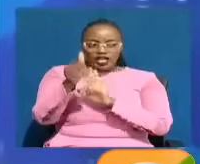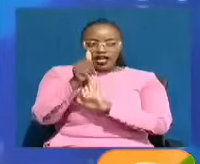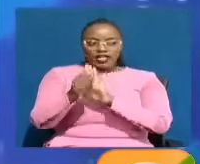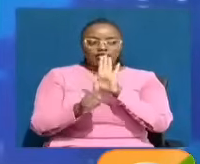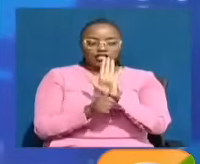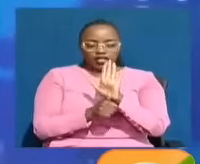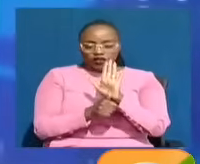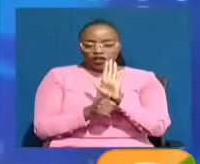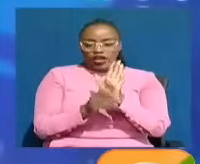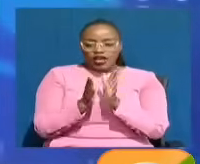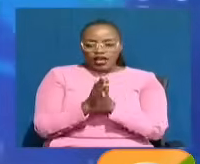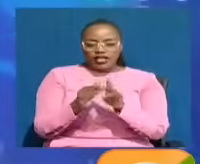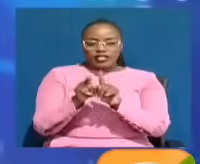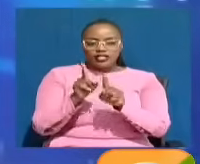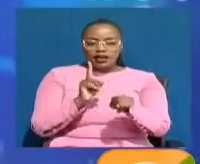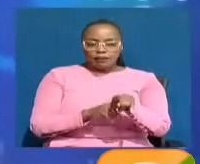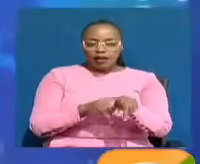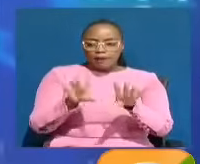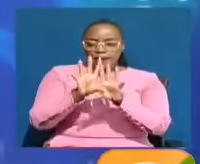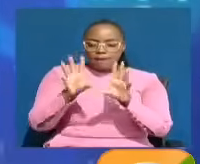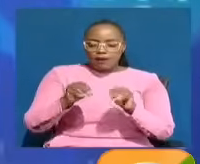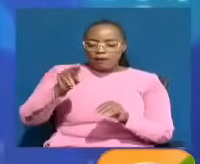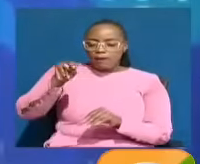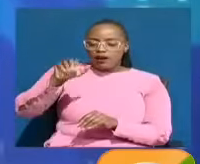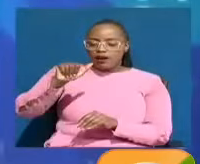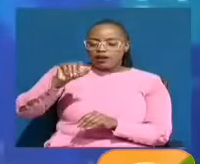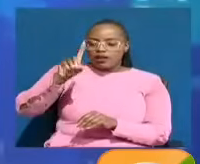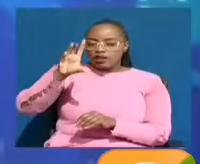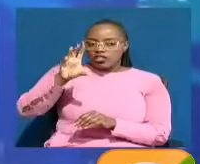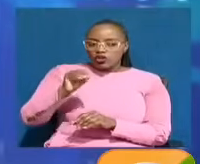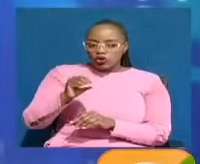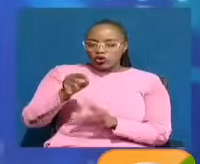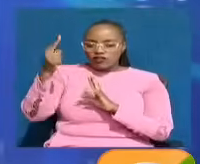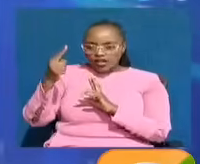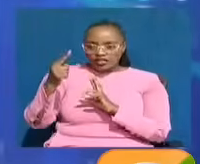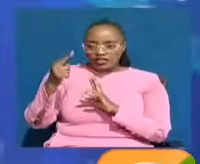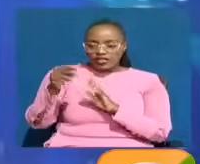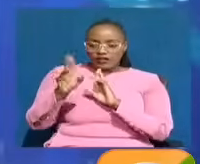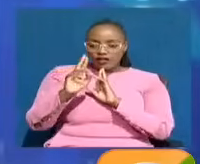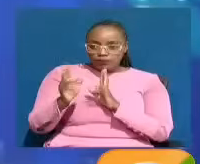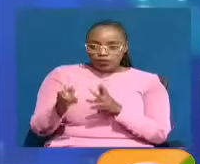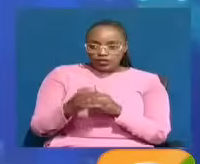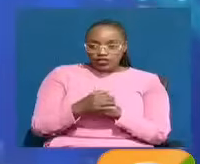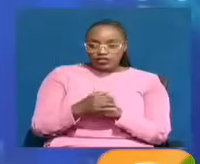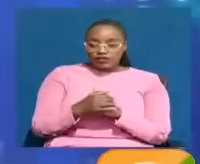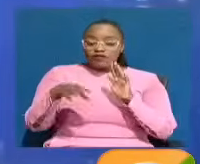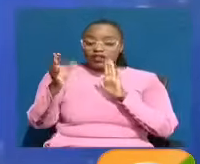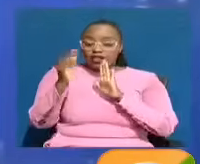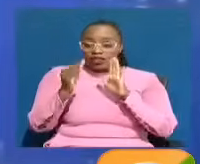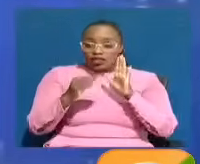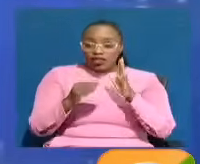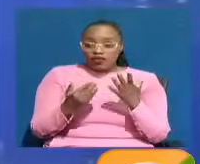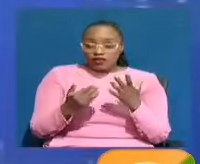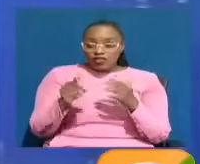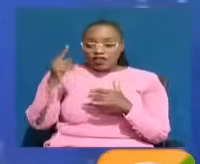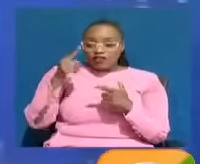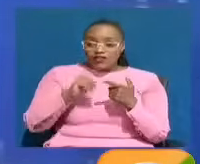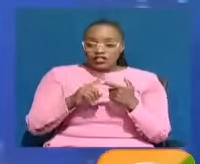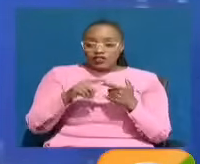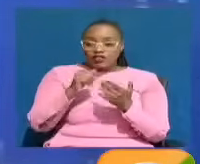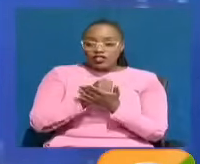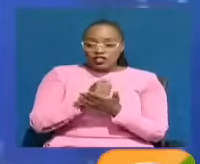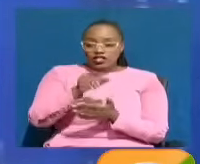agenda, and also in the NADCO report. The NADCO report is the first part of the 10-point agenda. And for each of them, the first is the audit of